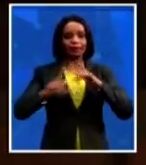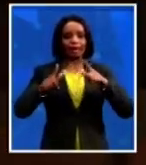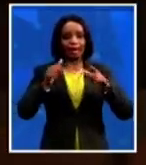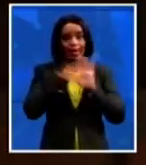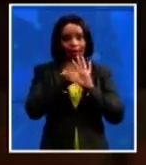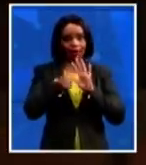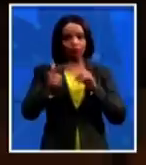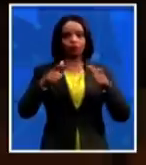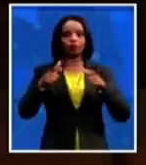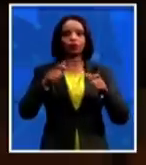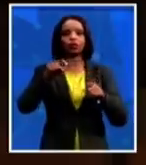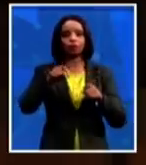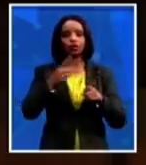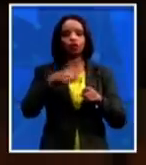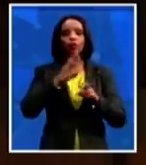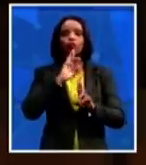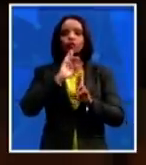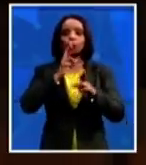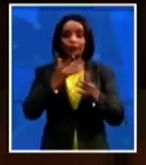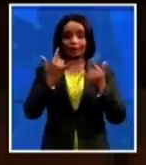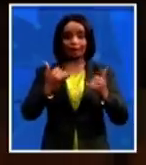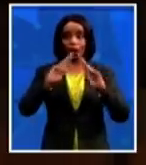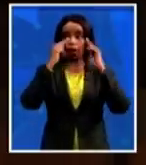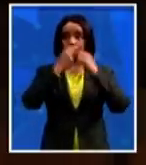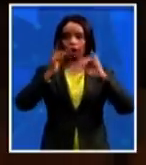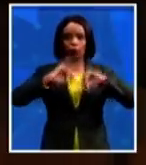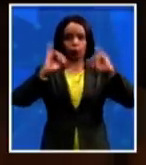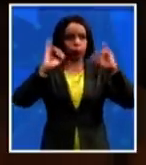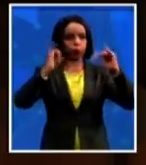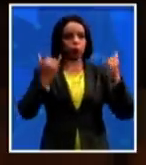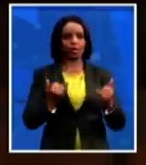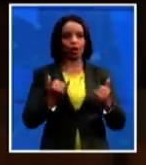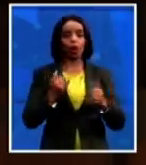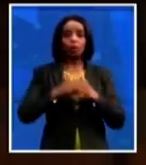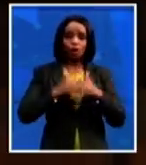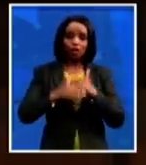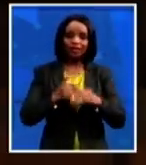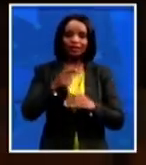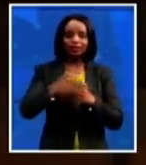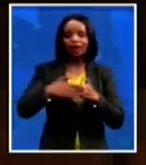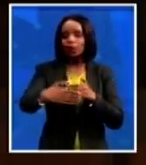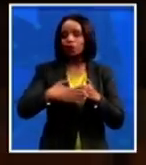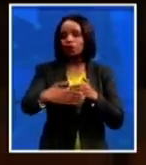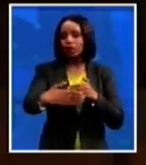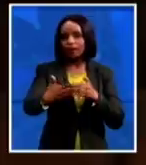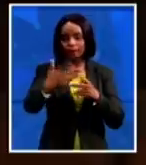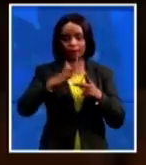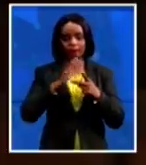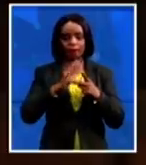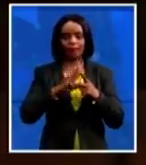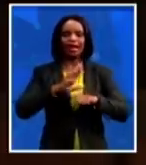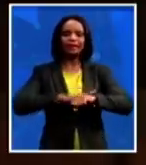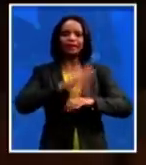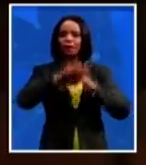of disaster. How far are you with that process? May you please give us timeframes as to how long you are planning to keep the country